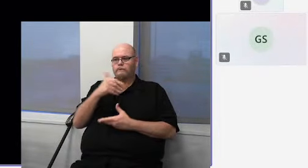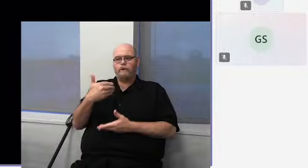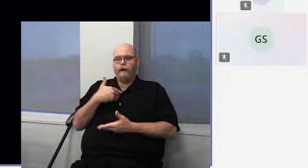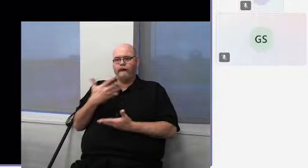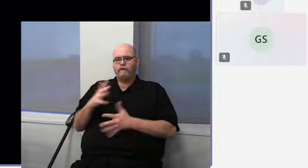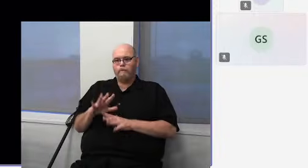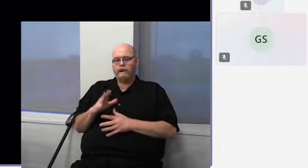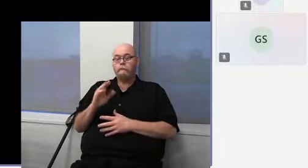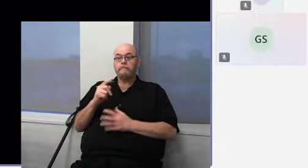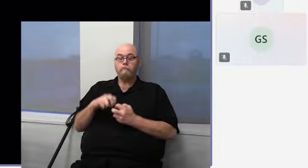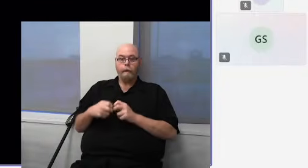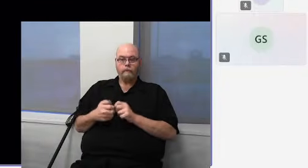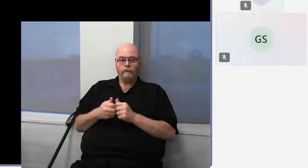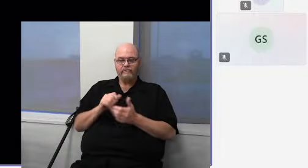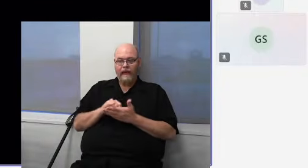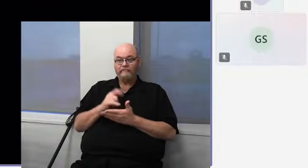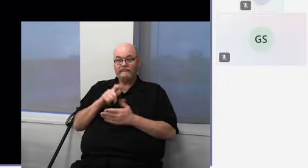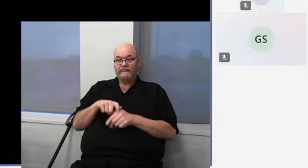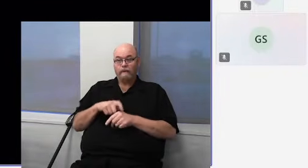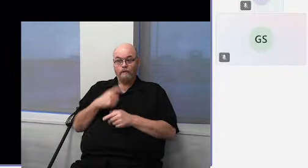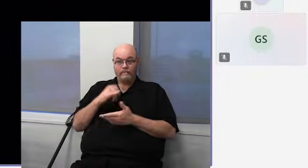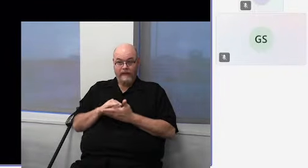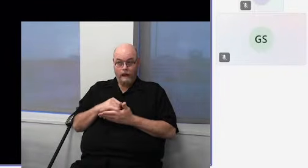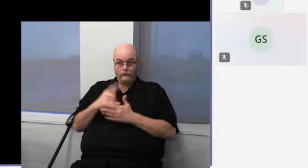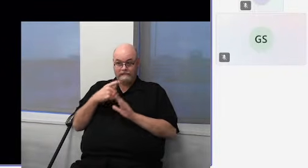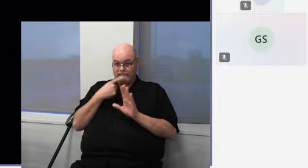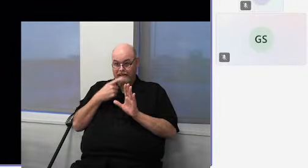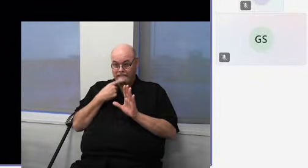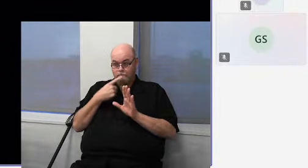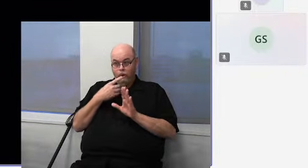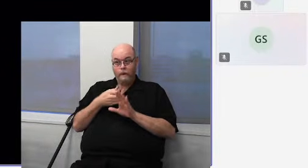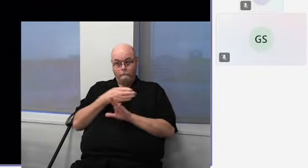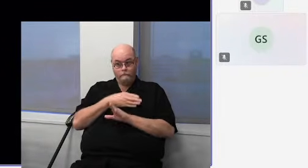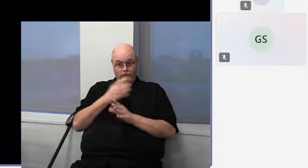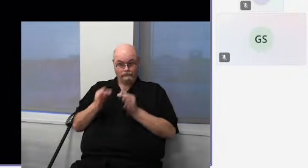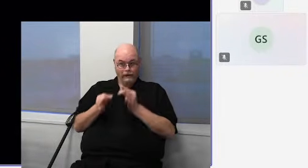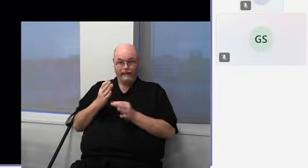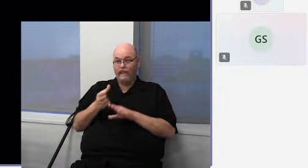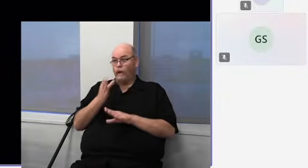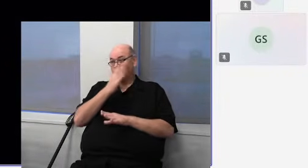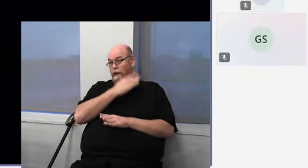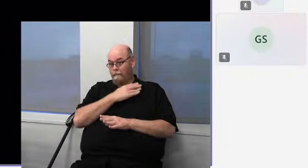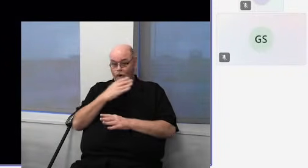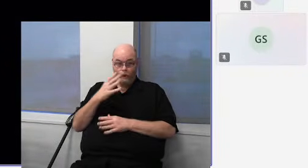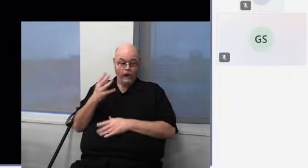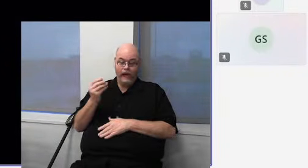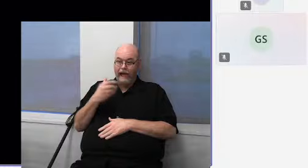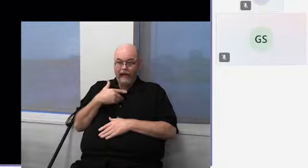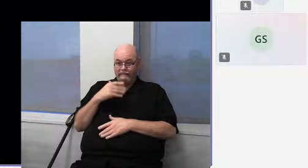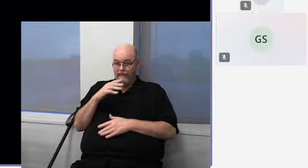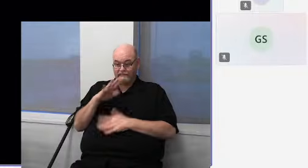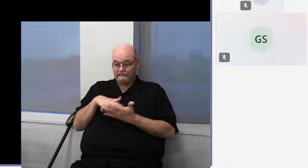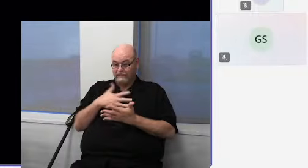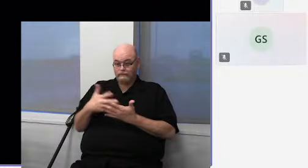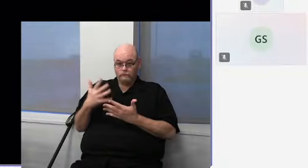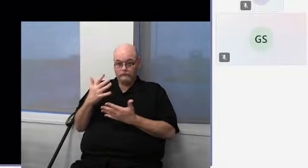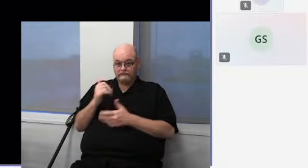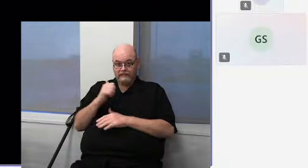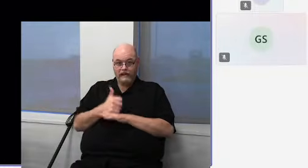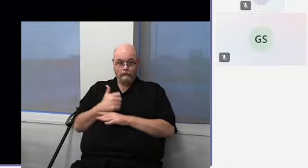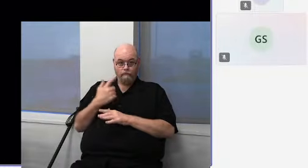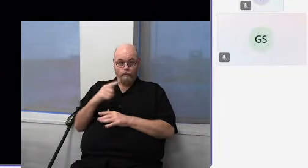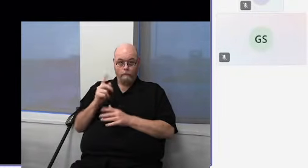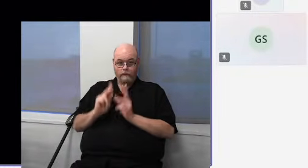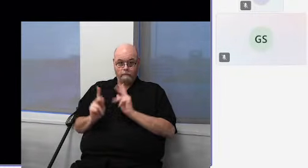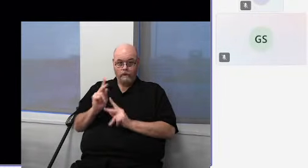that we don't have. And the problem with that is that the time for that was testimony pre-filed a long time ago, and a whole schedule was set